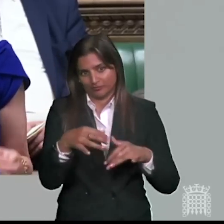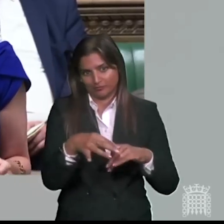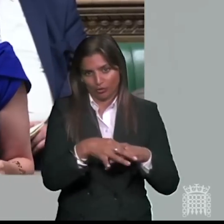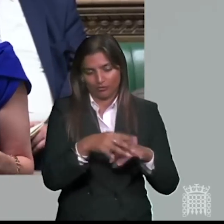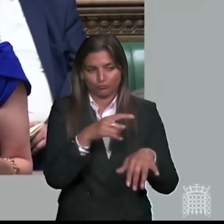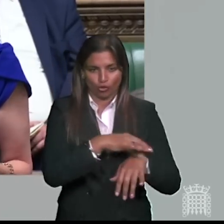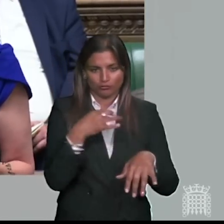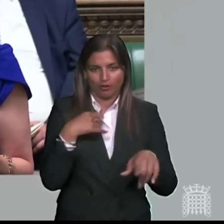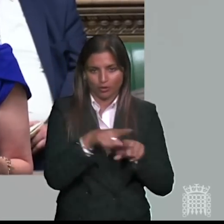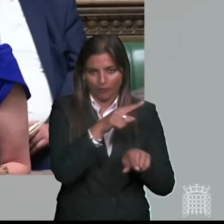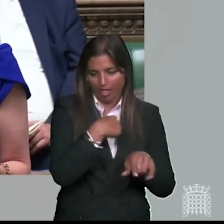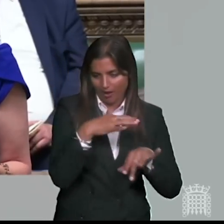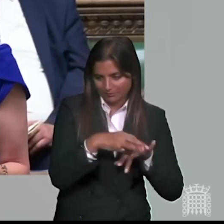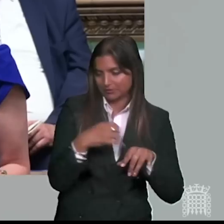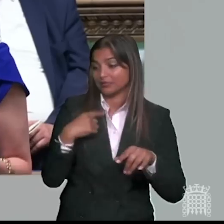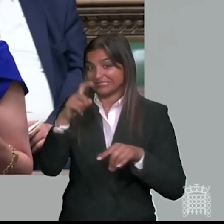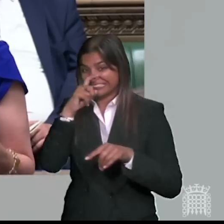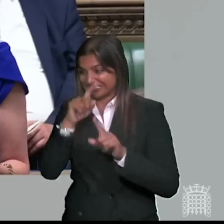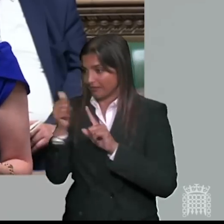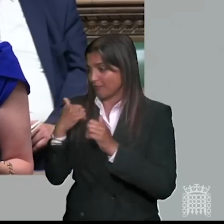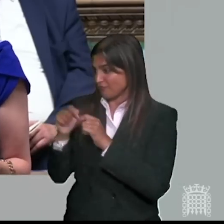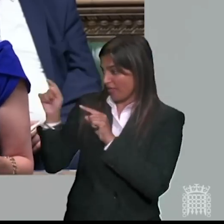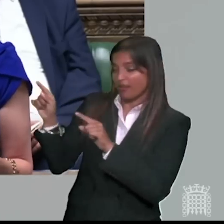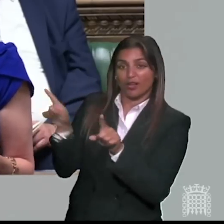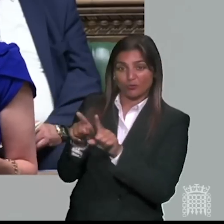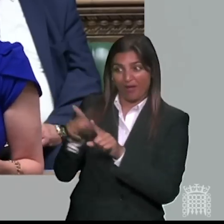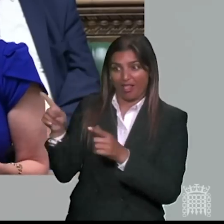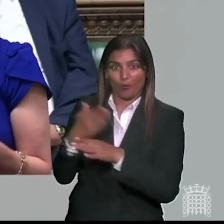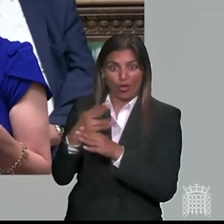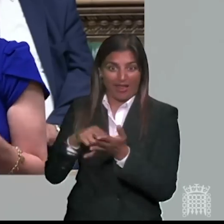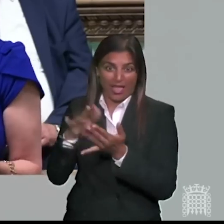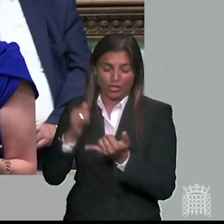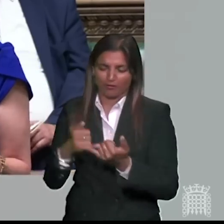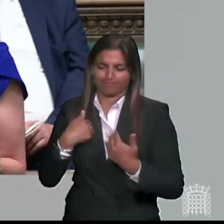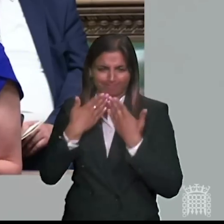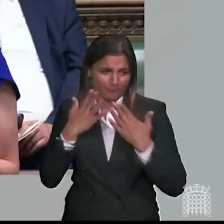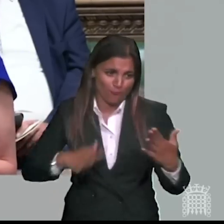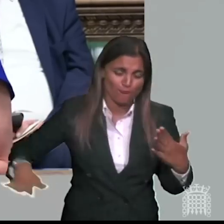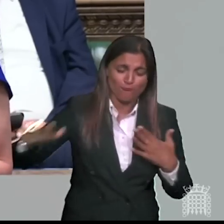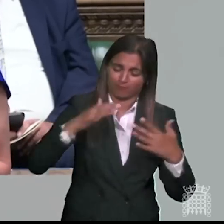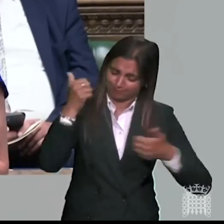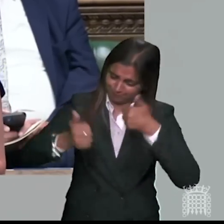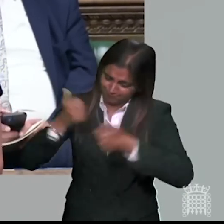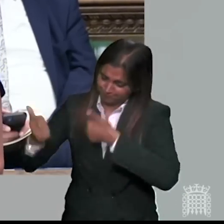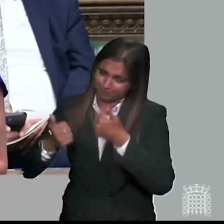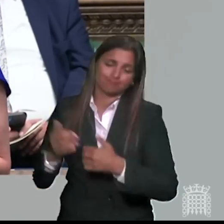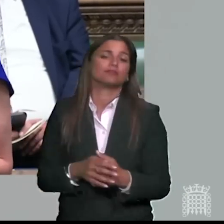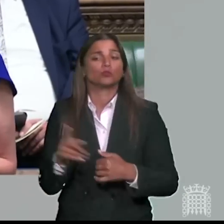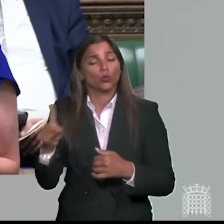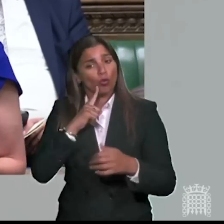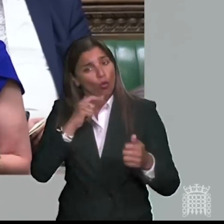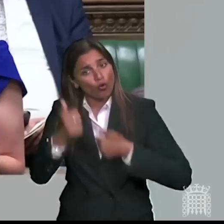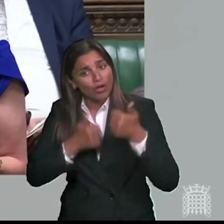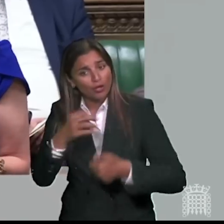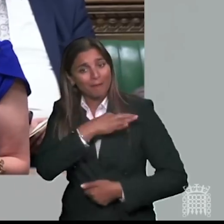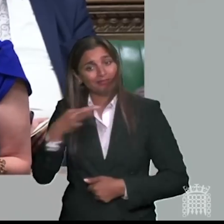to everyone who works in our NHS? And will my right honourable friend send particular congratulations to the medical